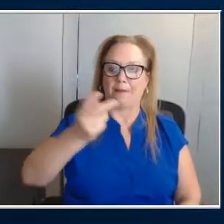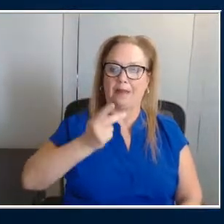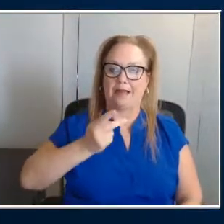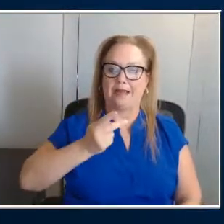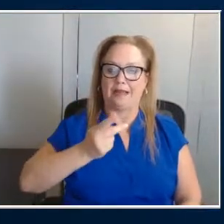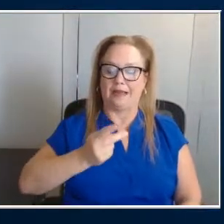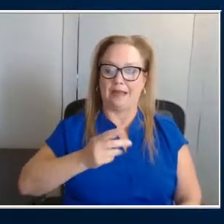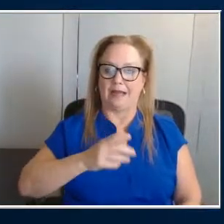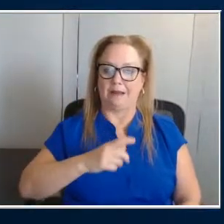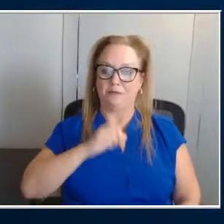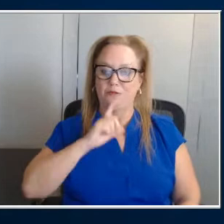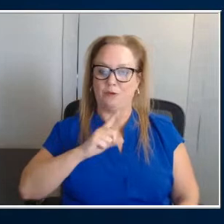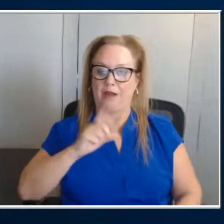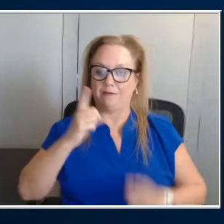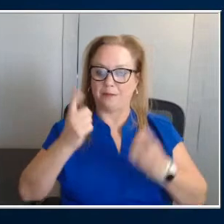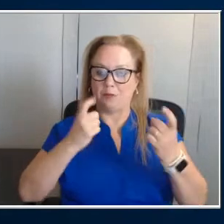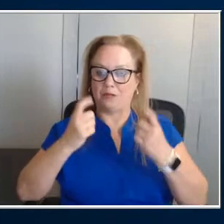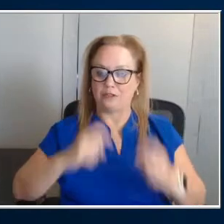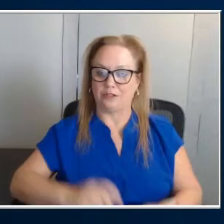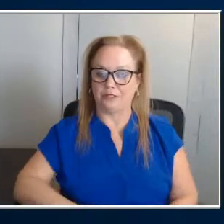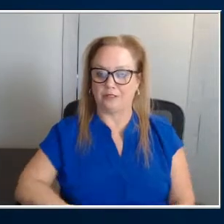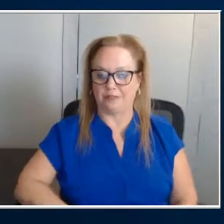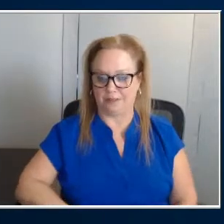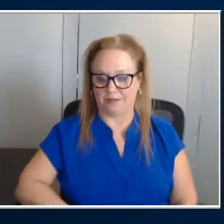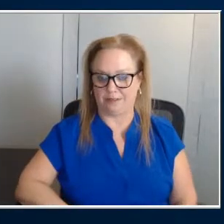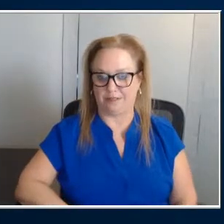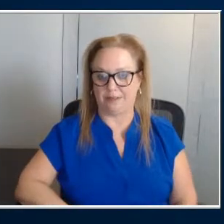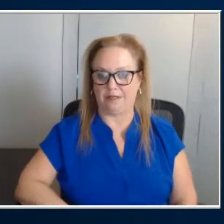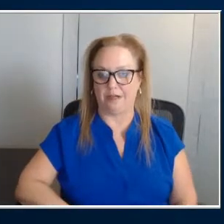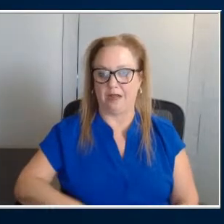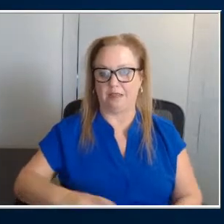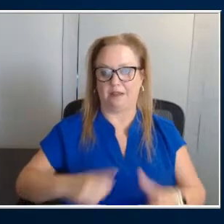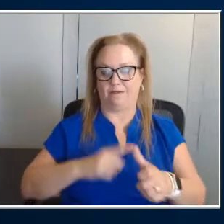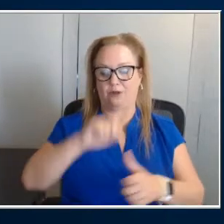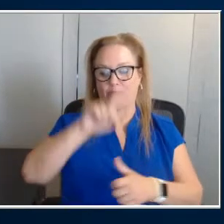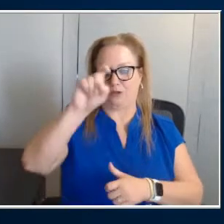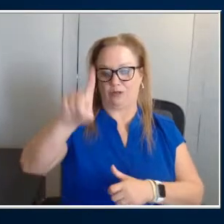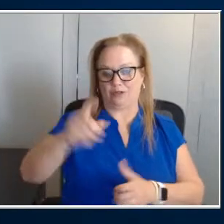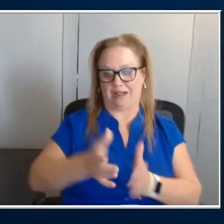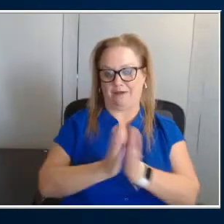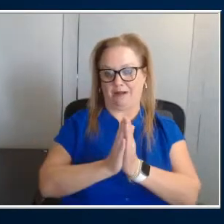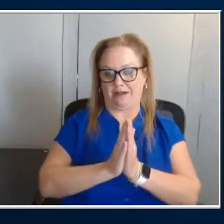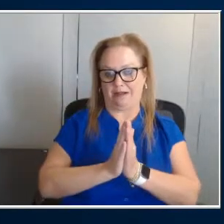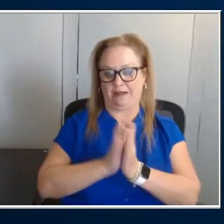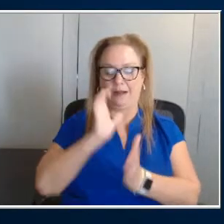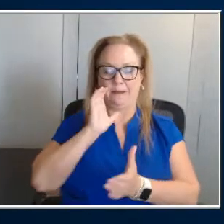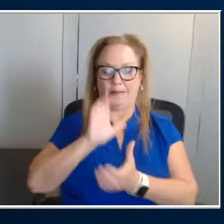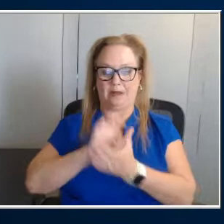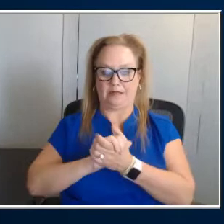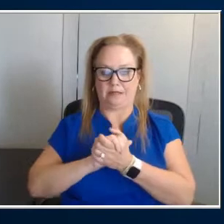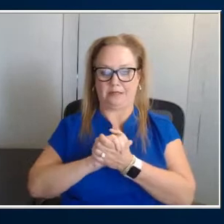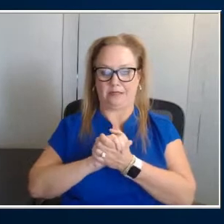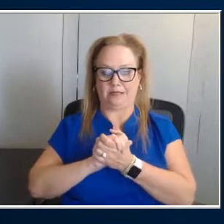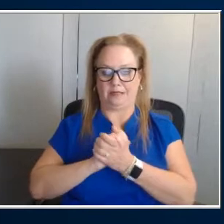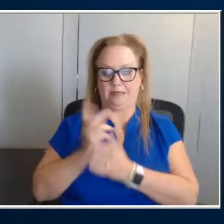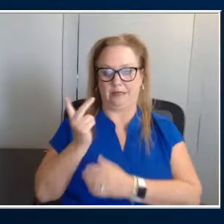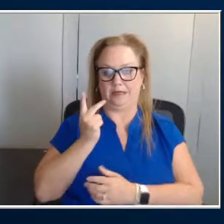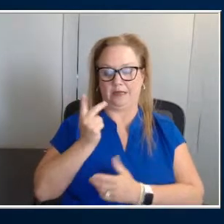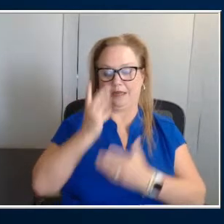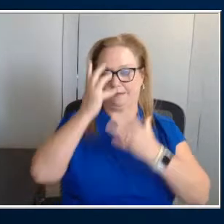have some questions out there. We do. I want the first one, though. My husband and I, I'm so sad to